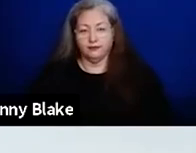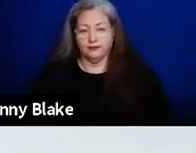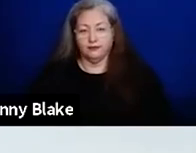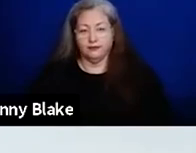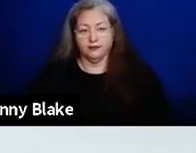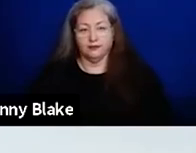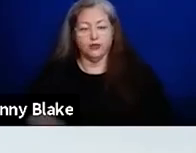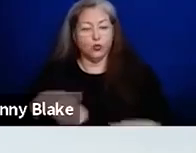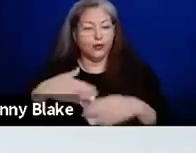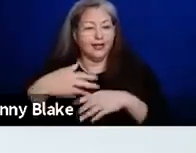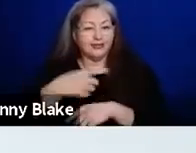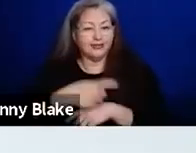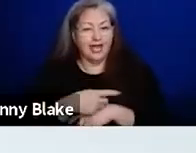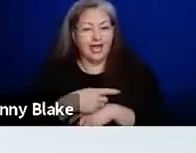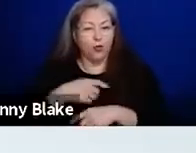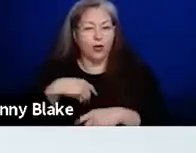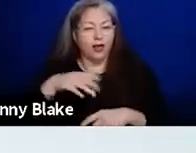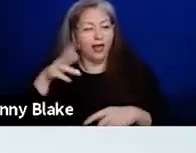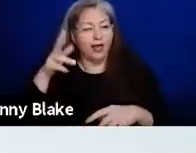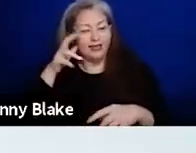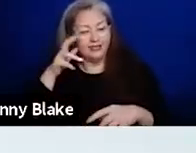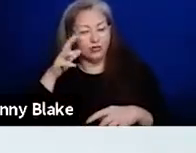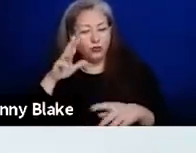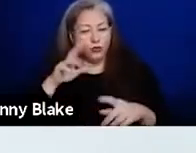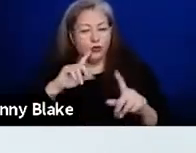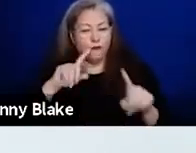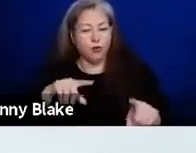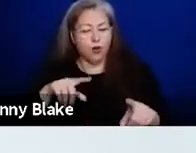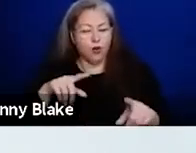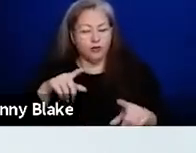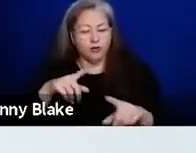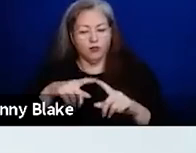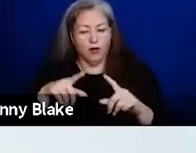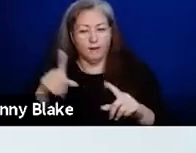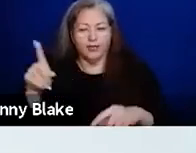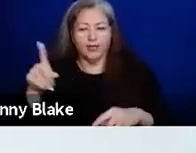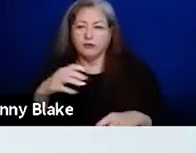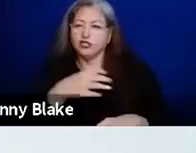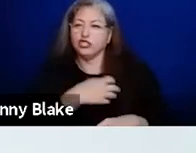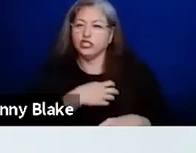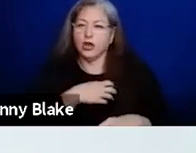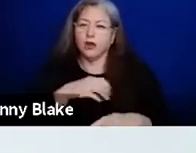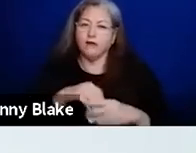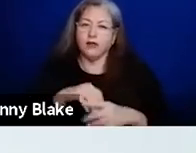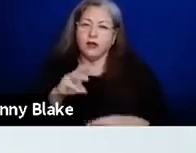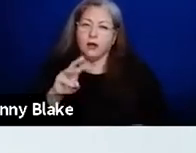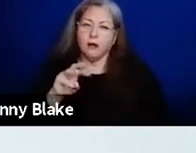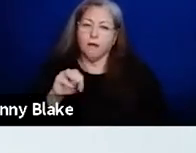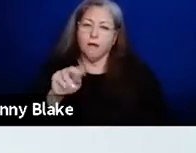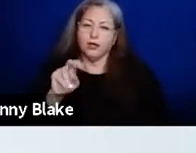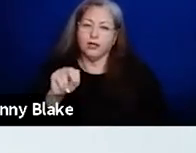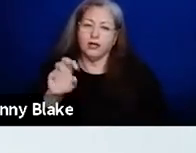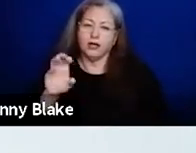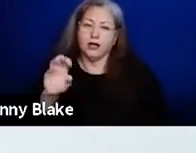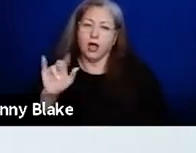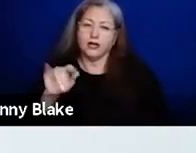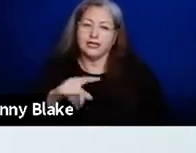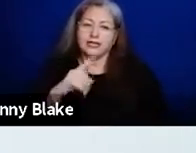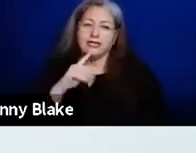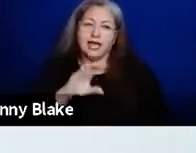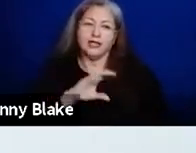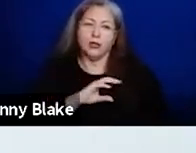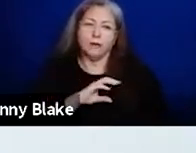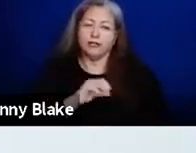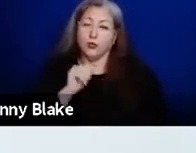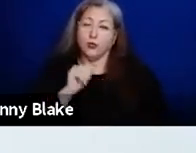And the next day, when I listened to that report from the sheriff of Morton County, he said the police were not